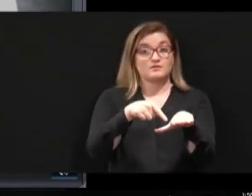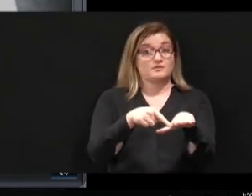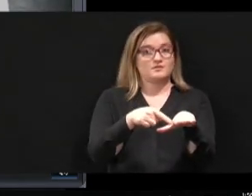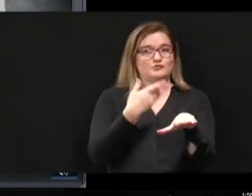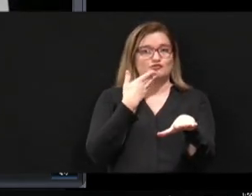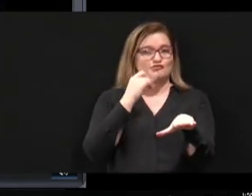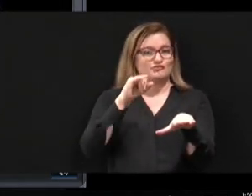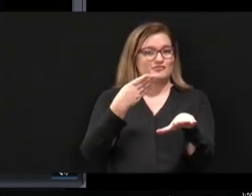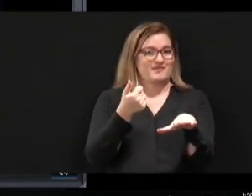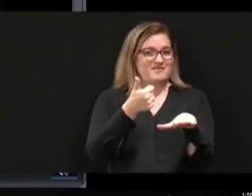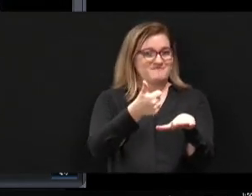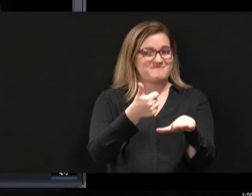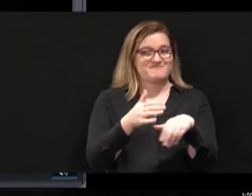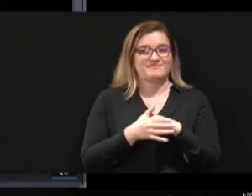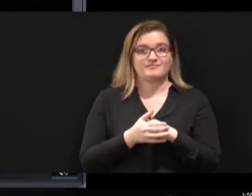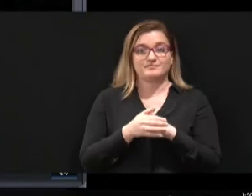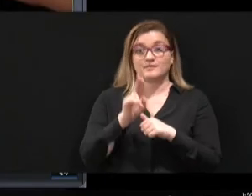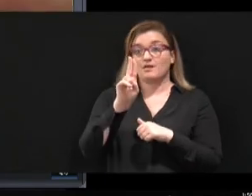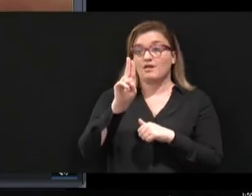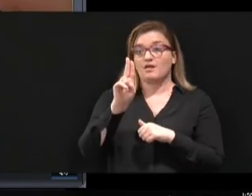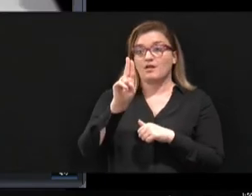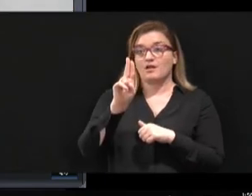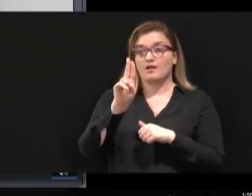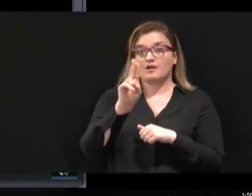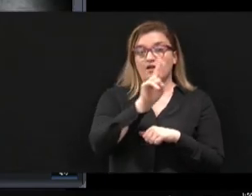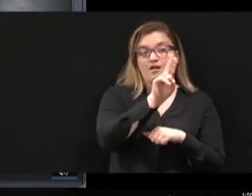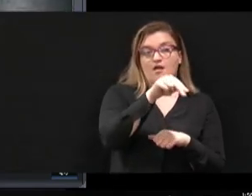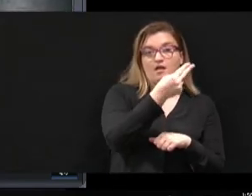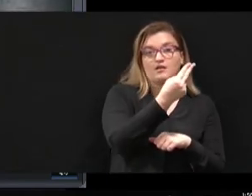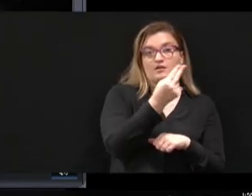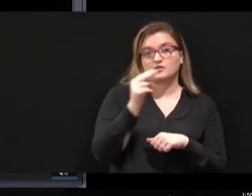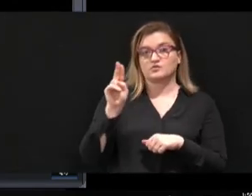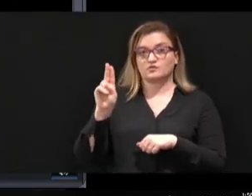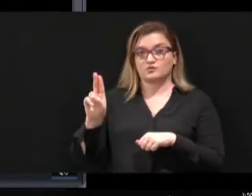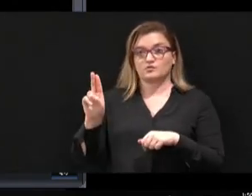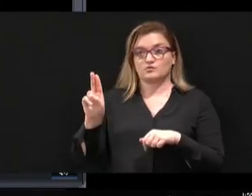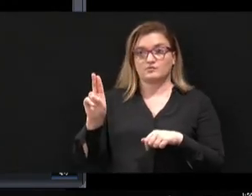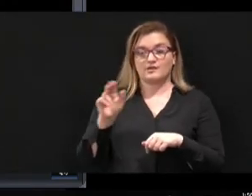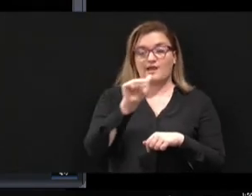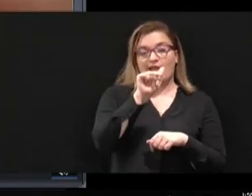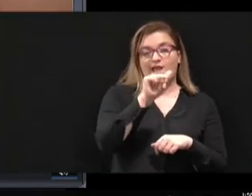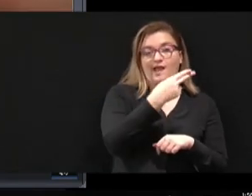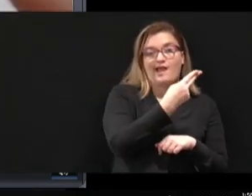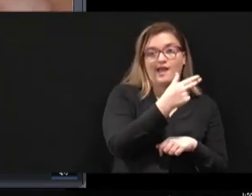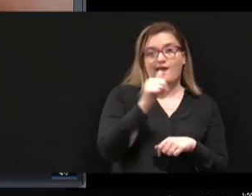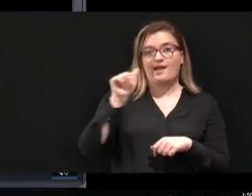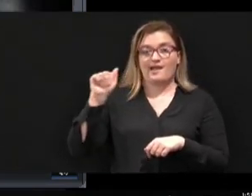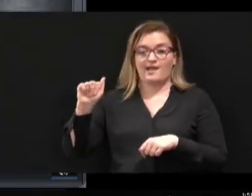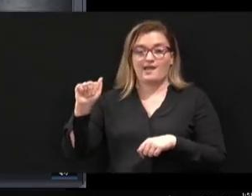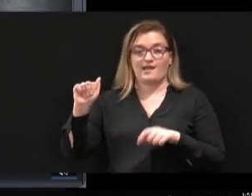job. A. U. A. A.